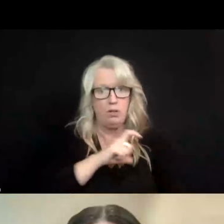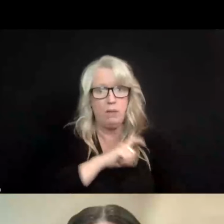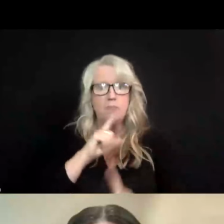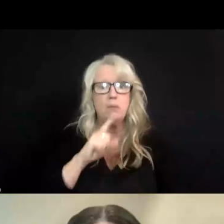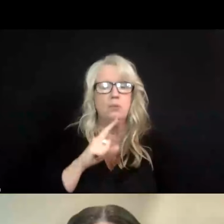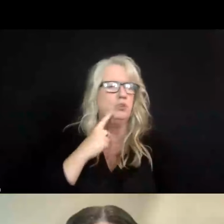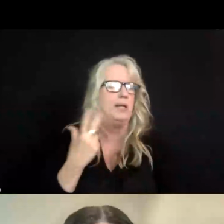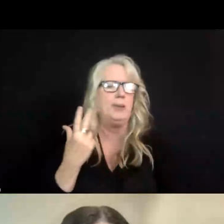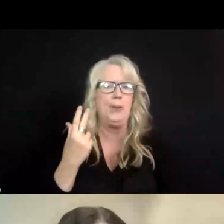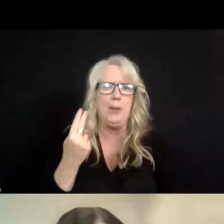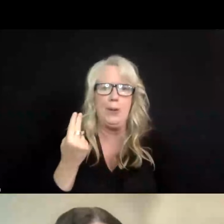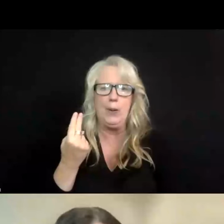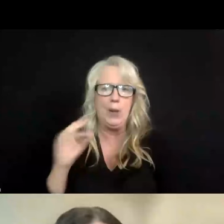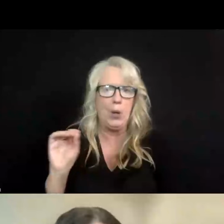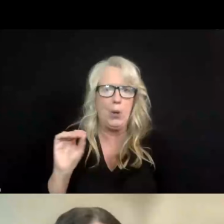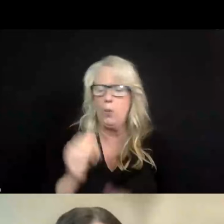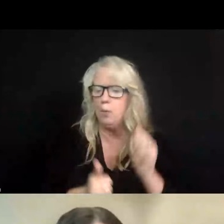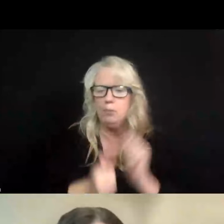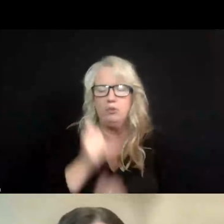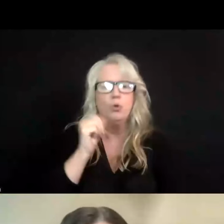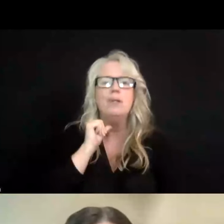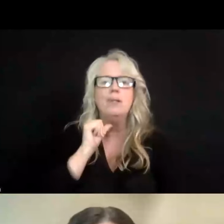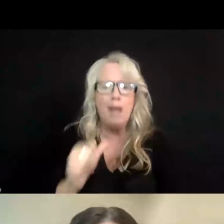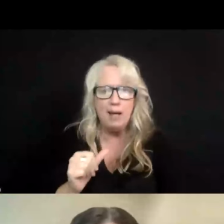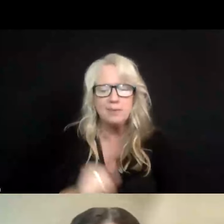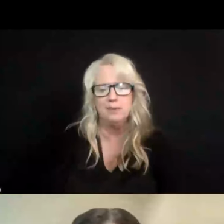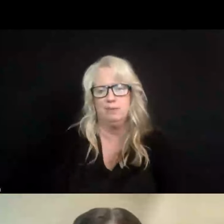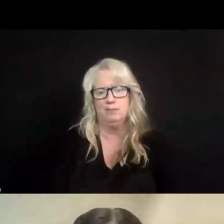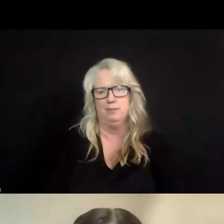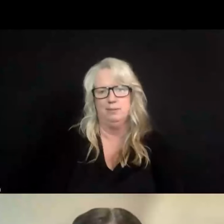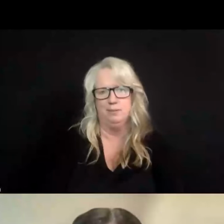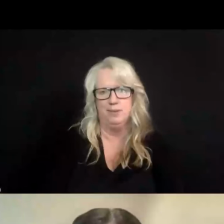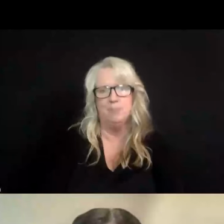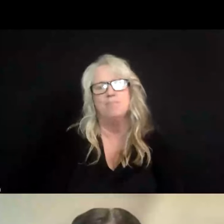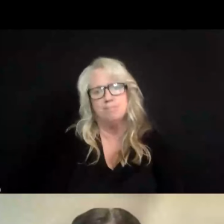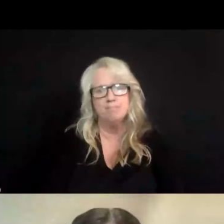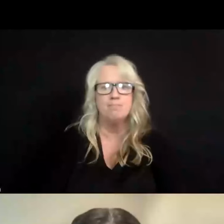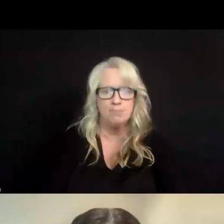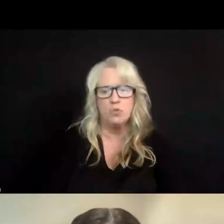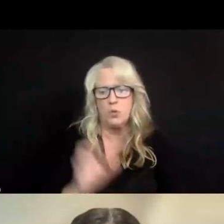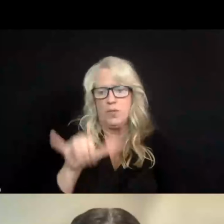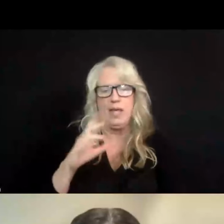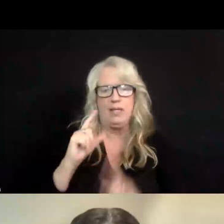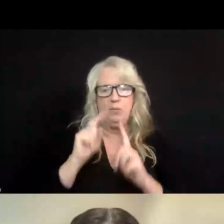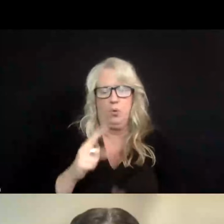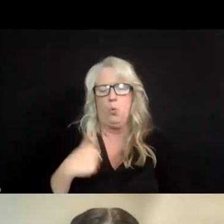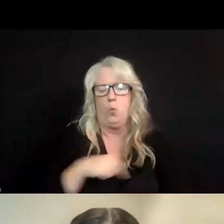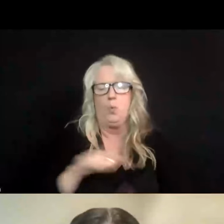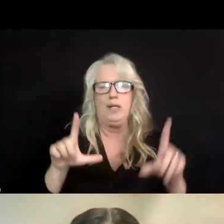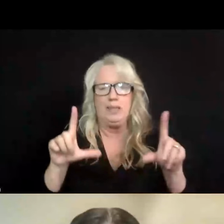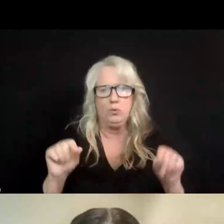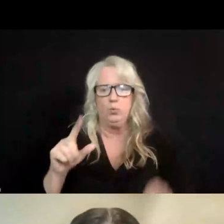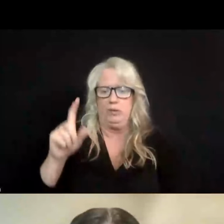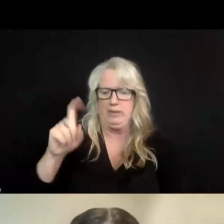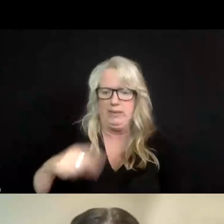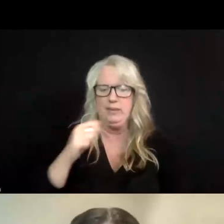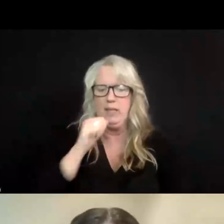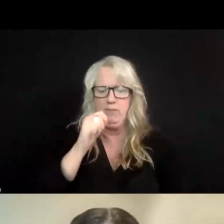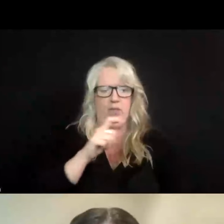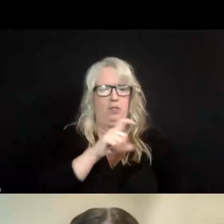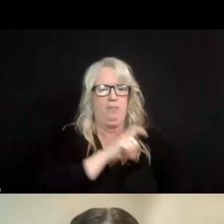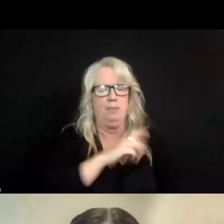say, no, the greatest majority did not. And so that really does kind of set the point that we do need to have that non-law enforcement